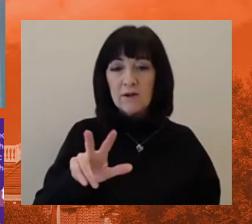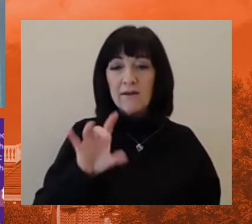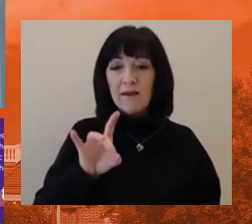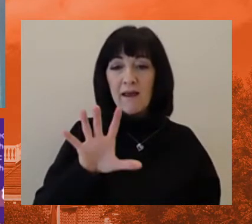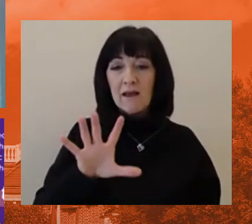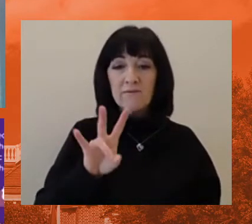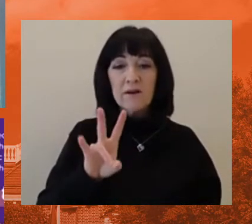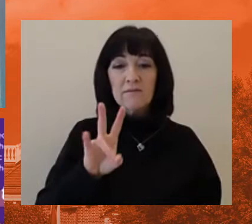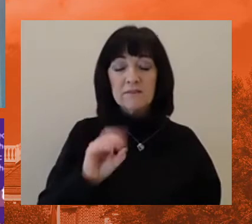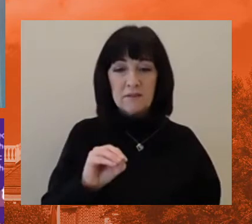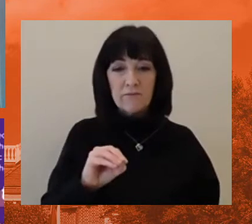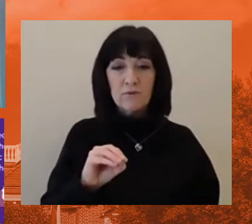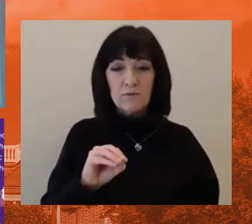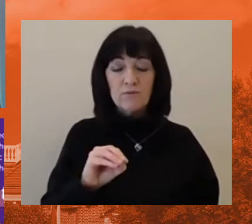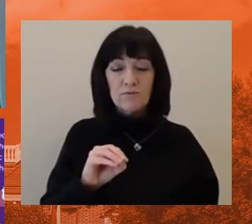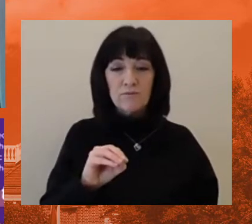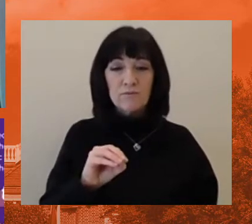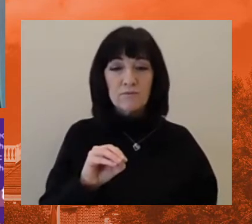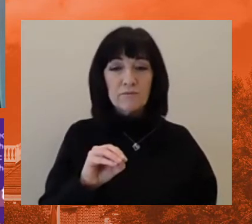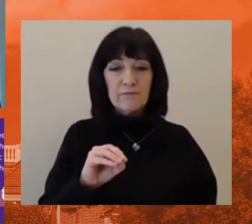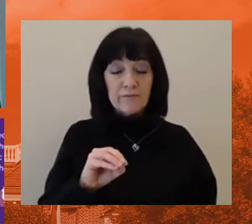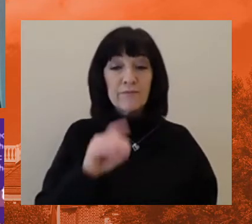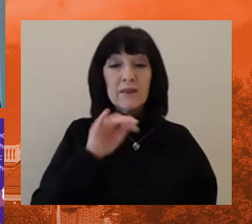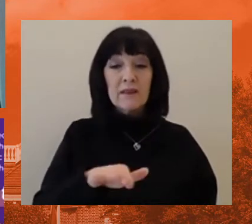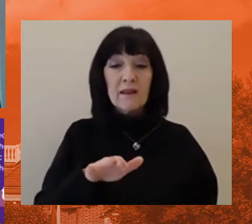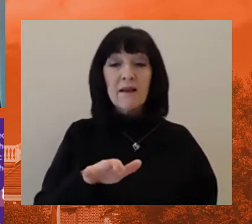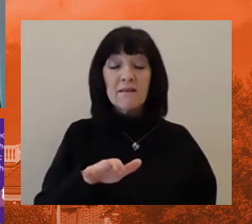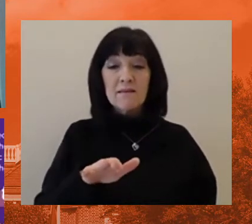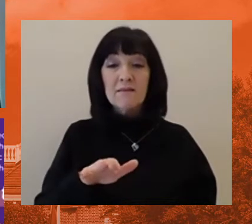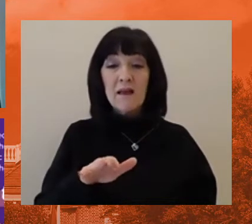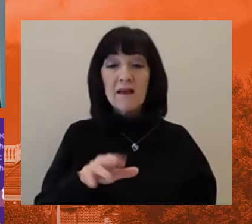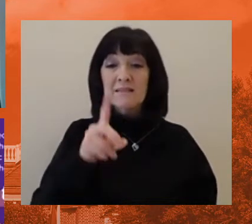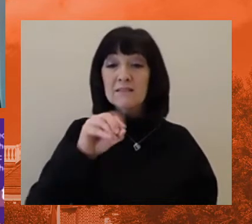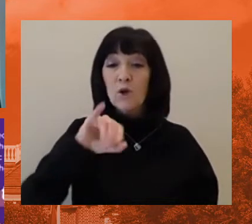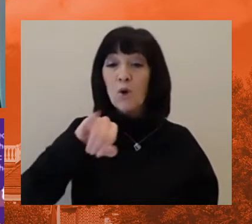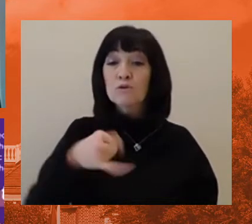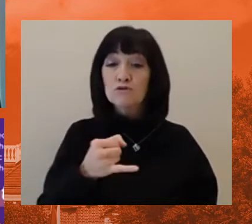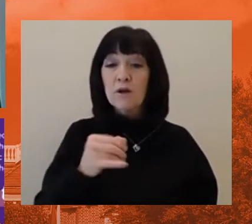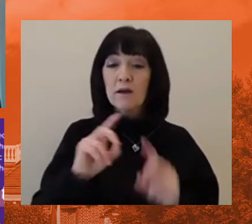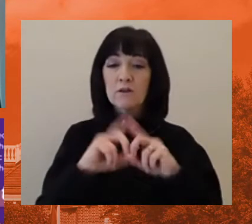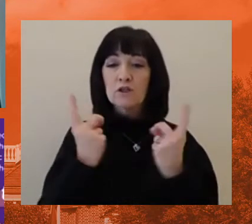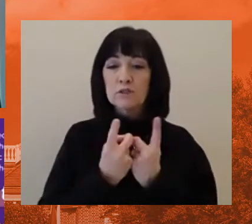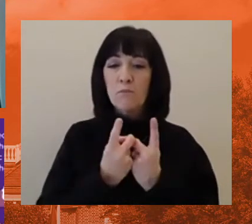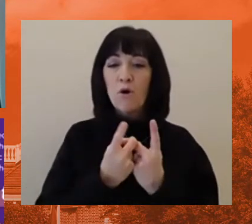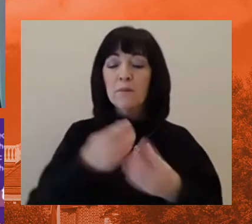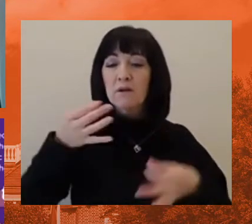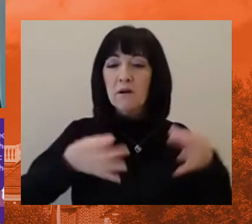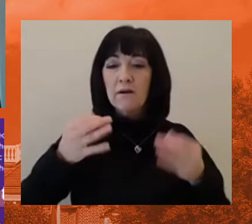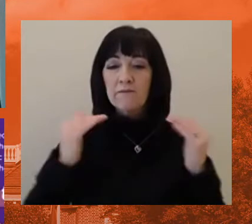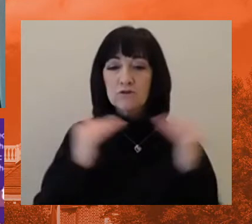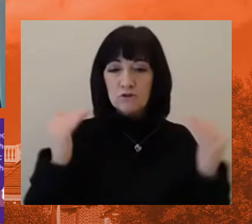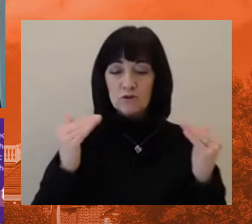800-773-8570. And the Department of Justice is here to help. We can be reached at